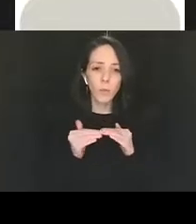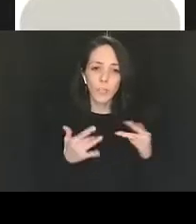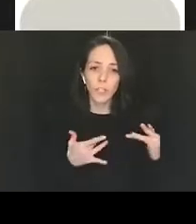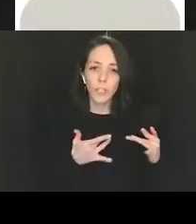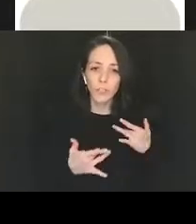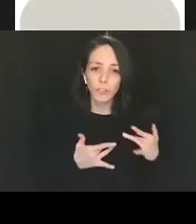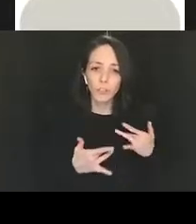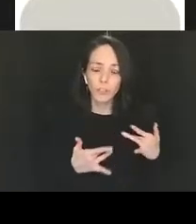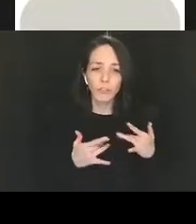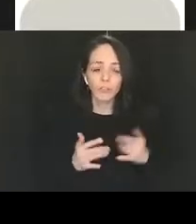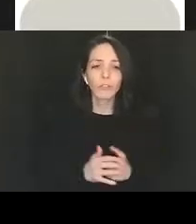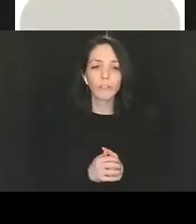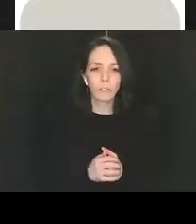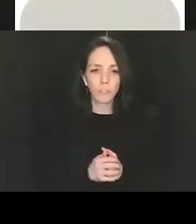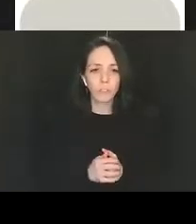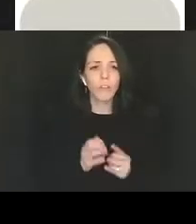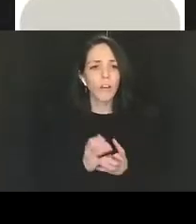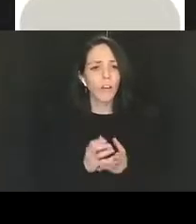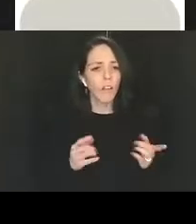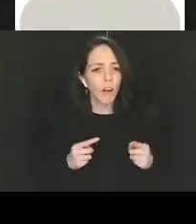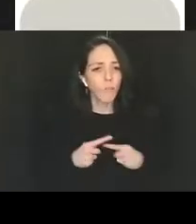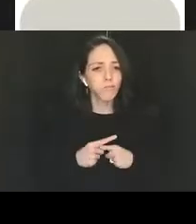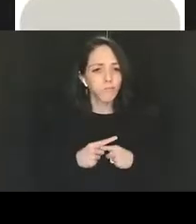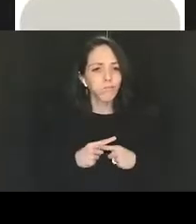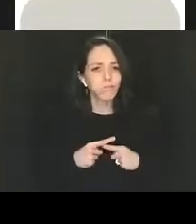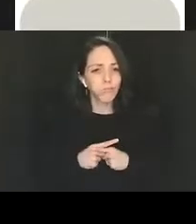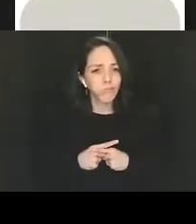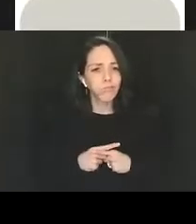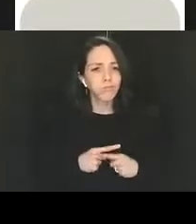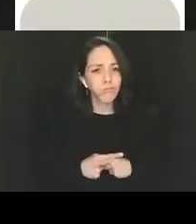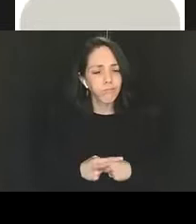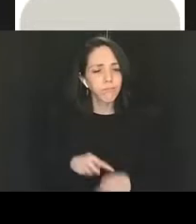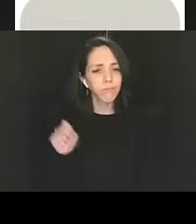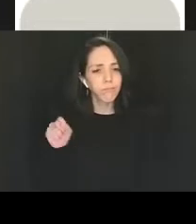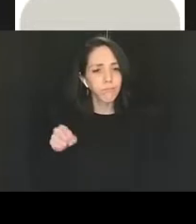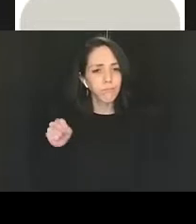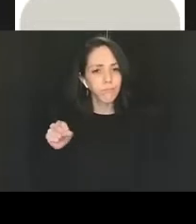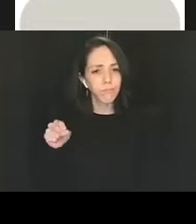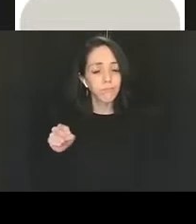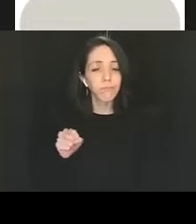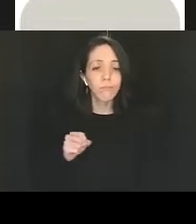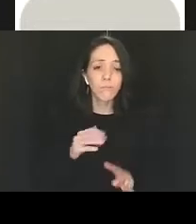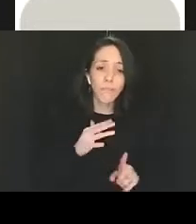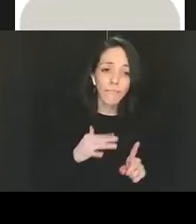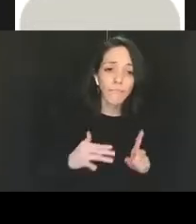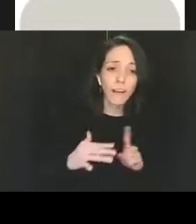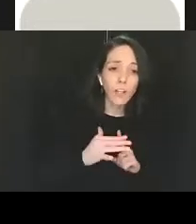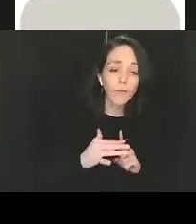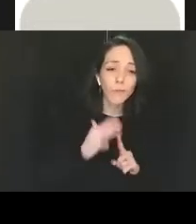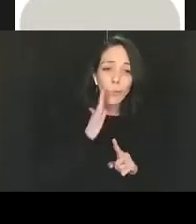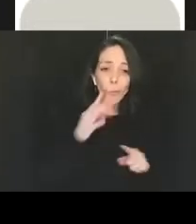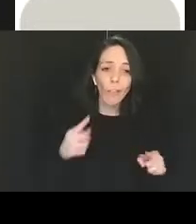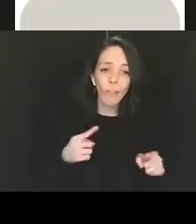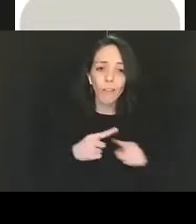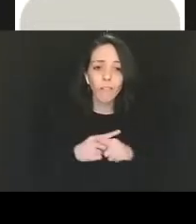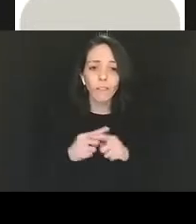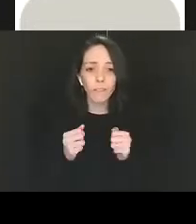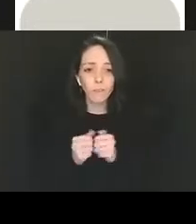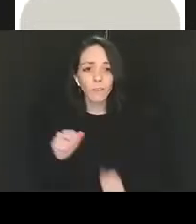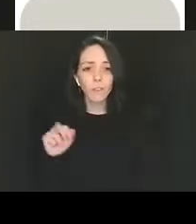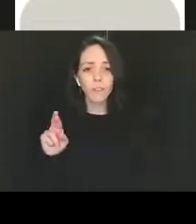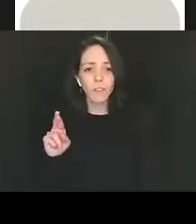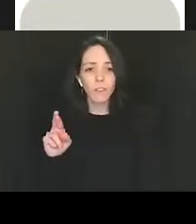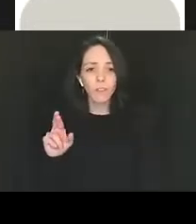be lots of things that are conflicting with each other. So environmental will conflict with racial issues, which